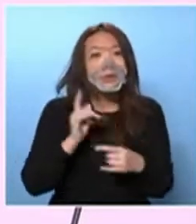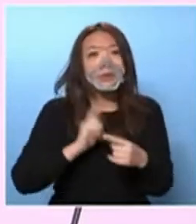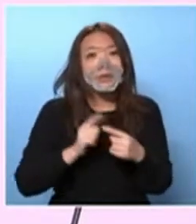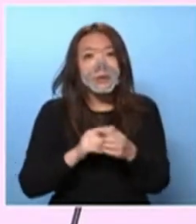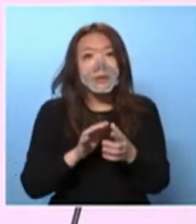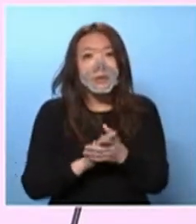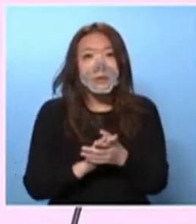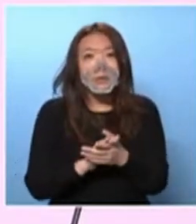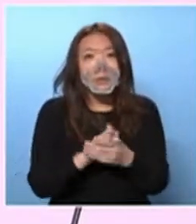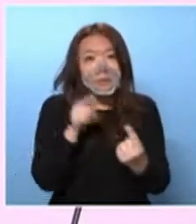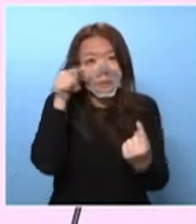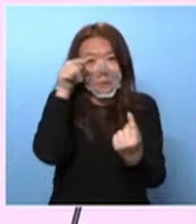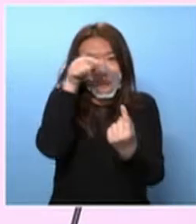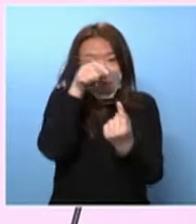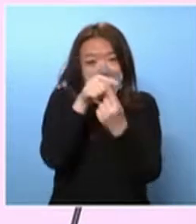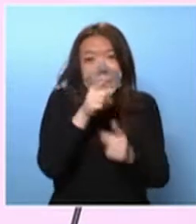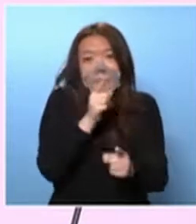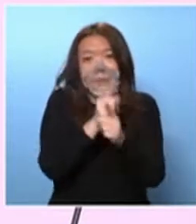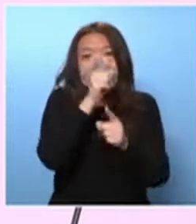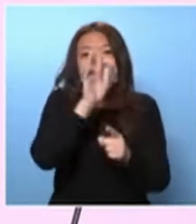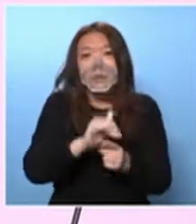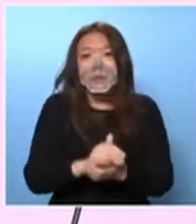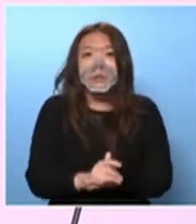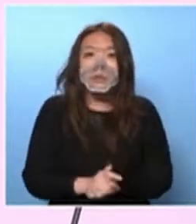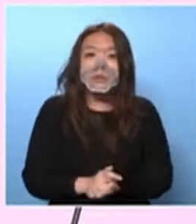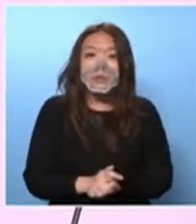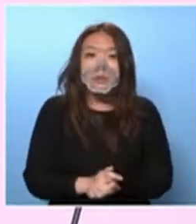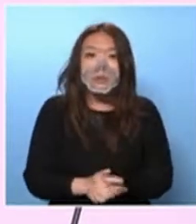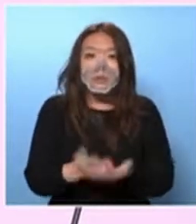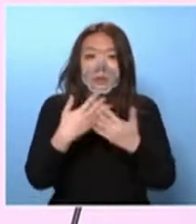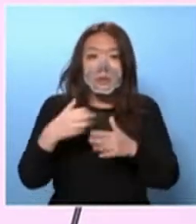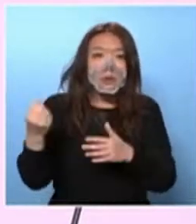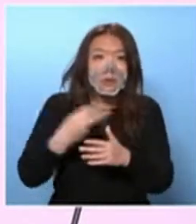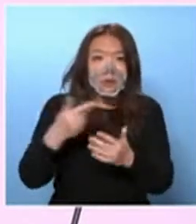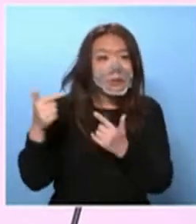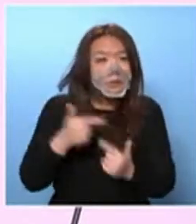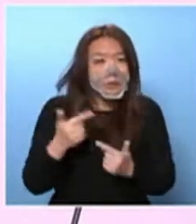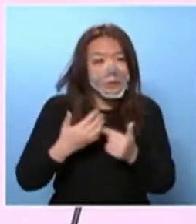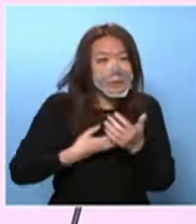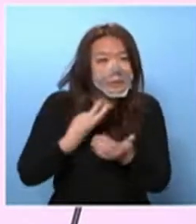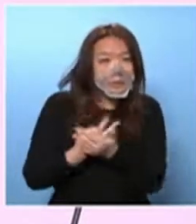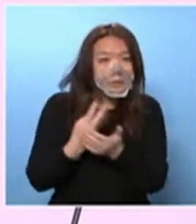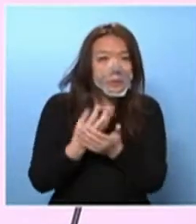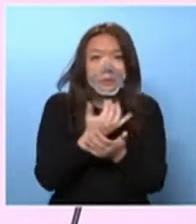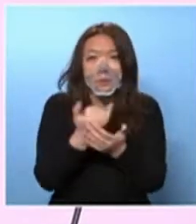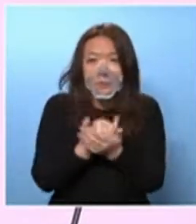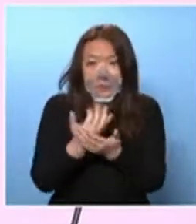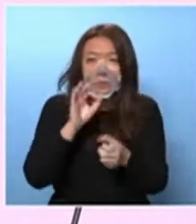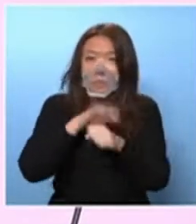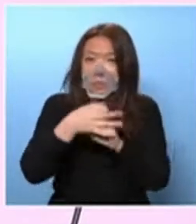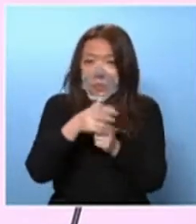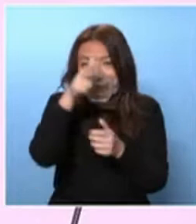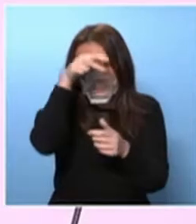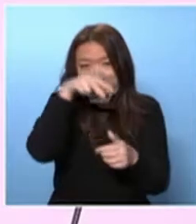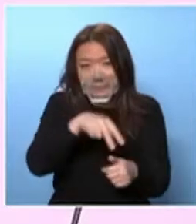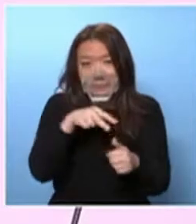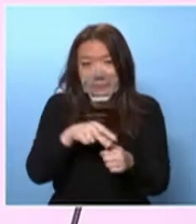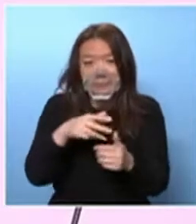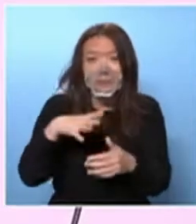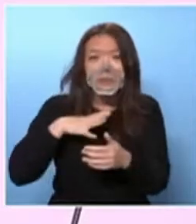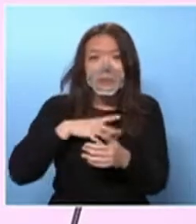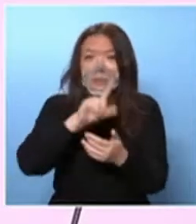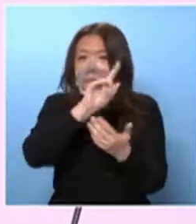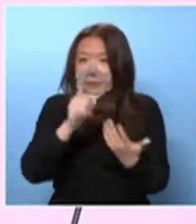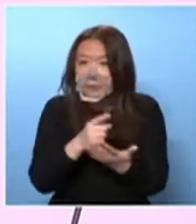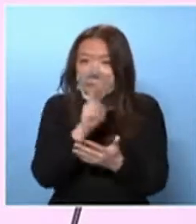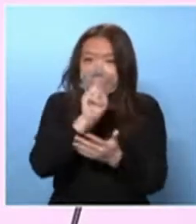the international market in order to identify the right positioning and seize opportunities. Furthermore, we need to keep carefully